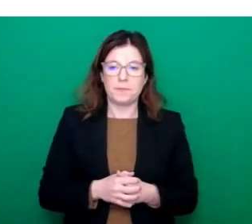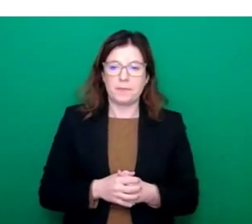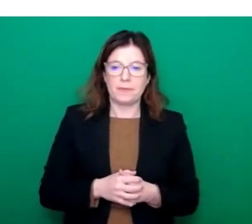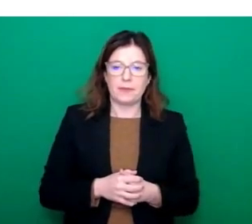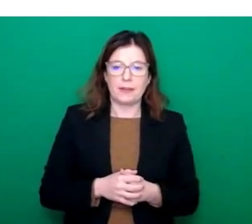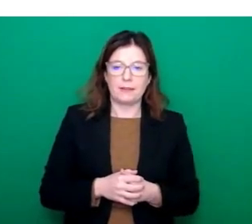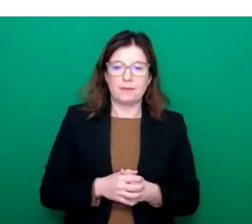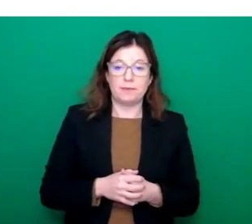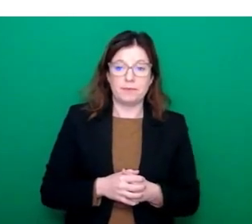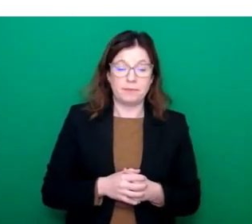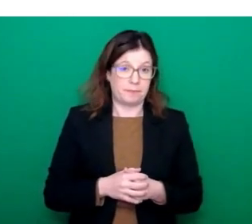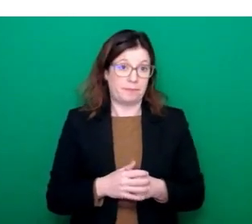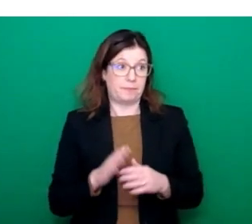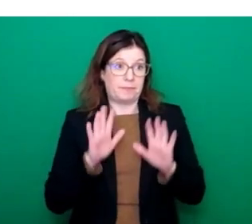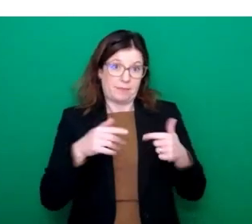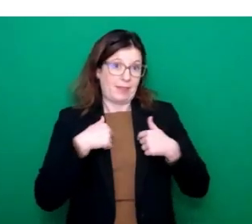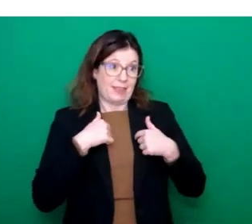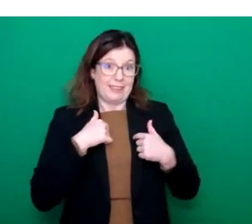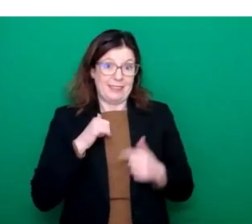And I would say the same thing too.